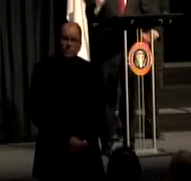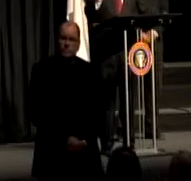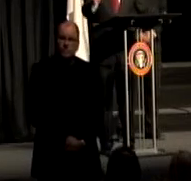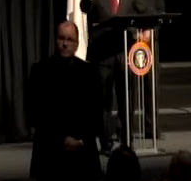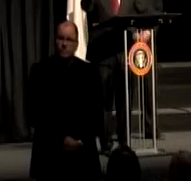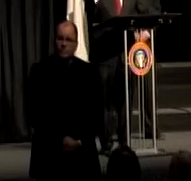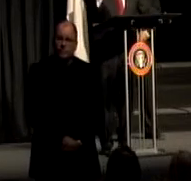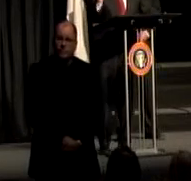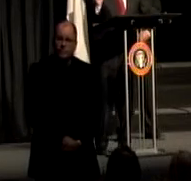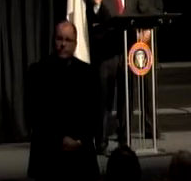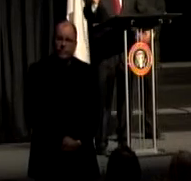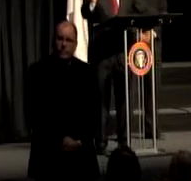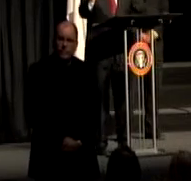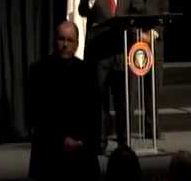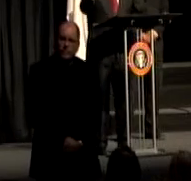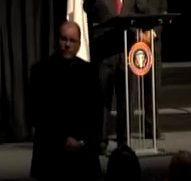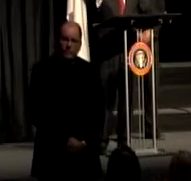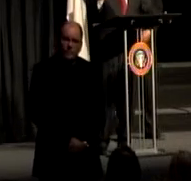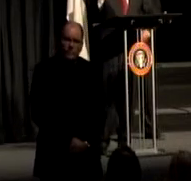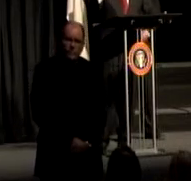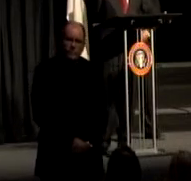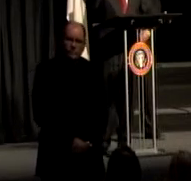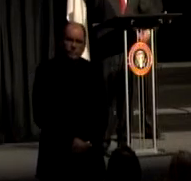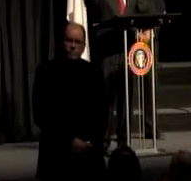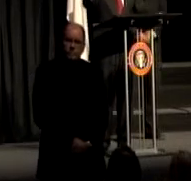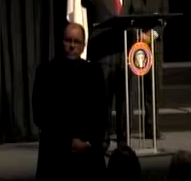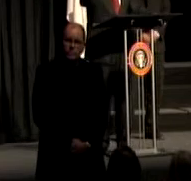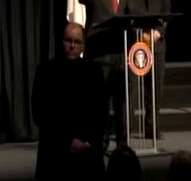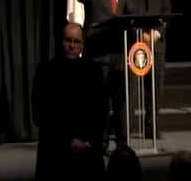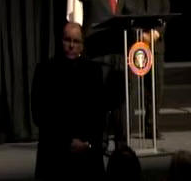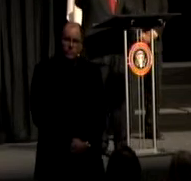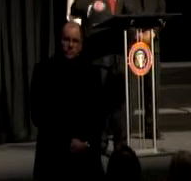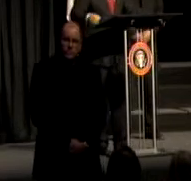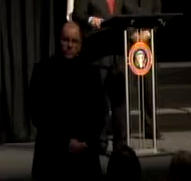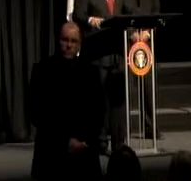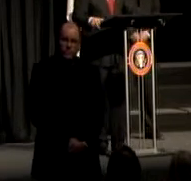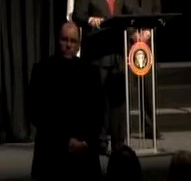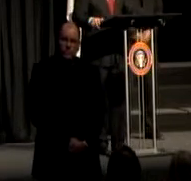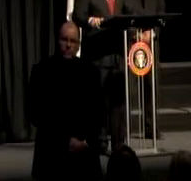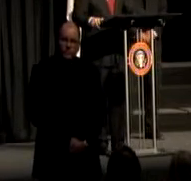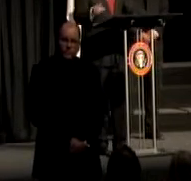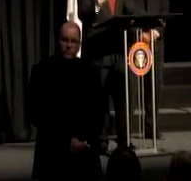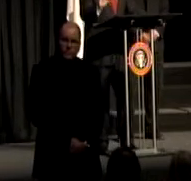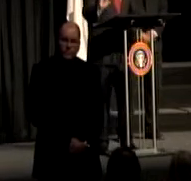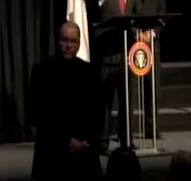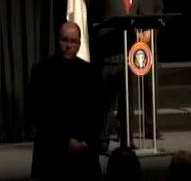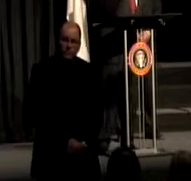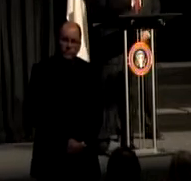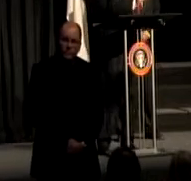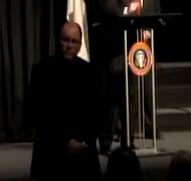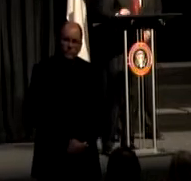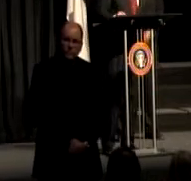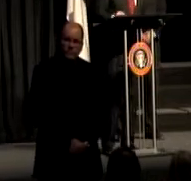is because I don't want anything to hinder our vision to reach people for Christ sometimes